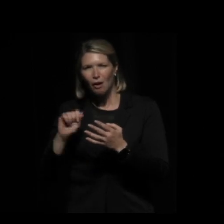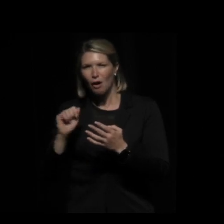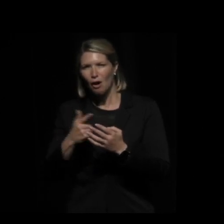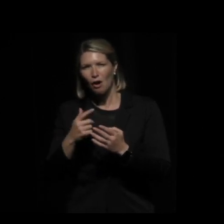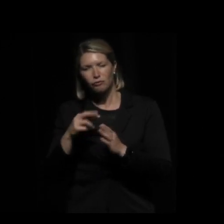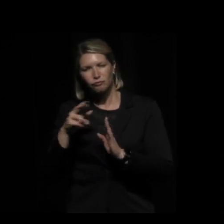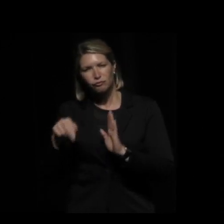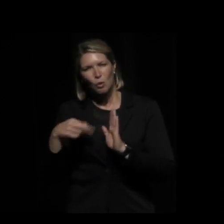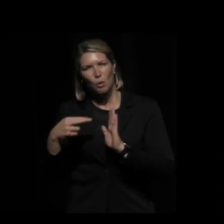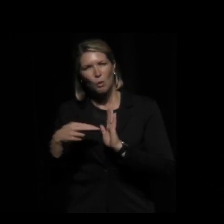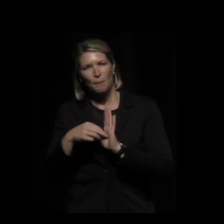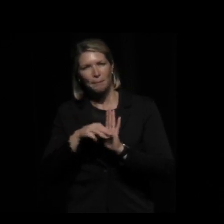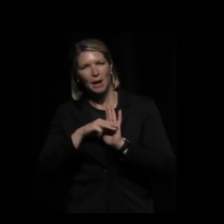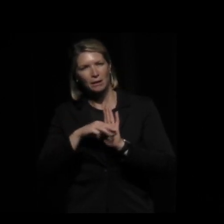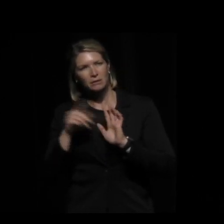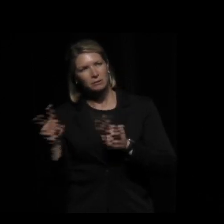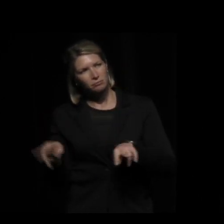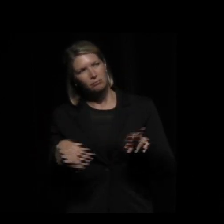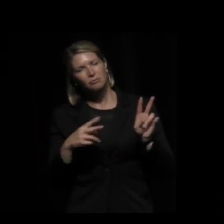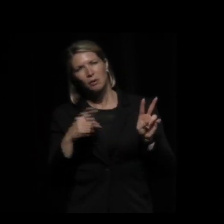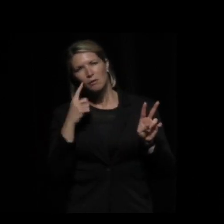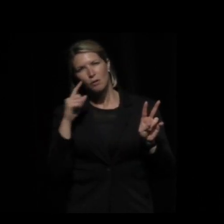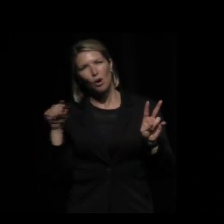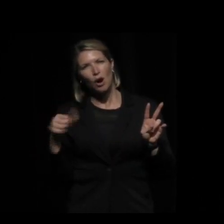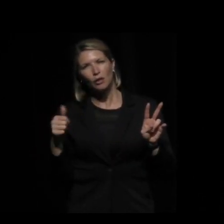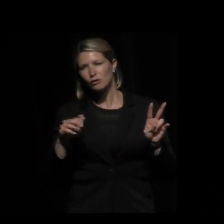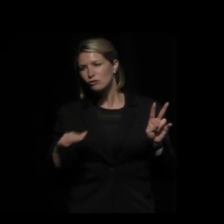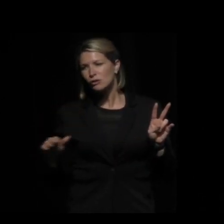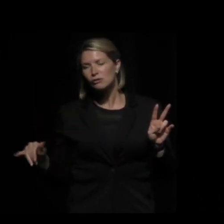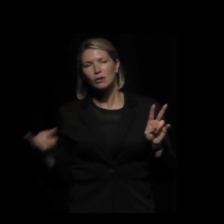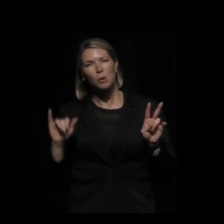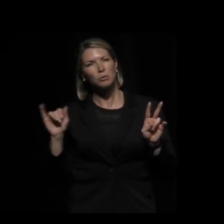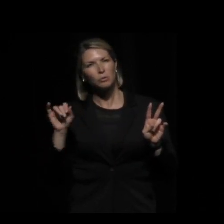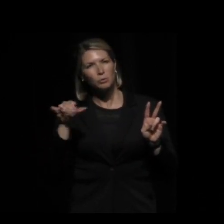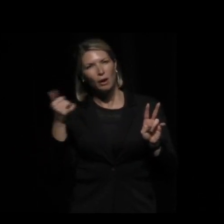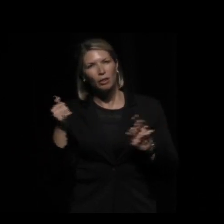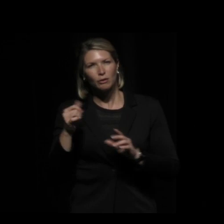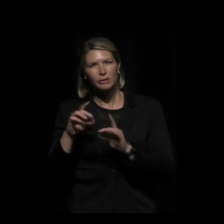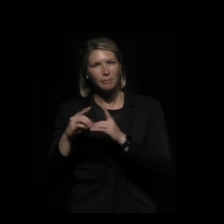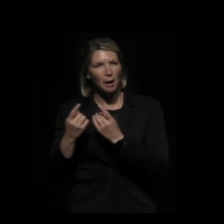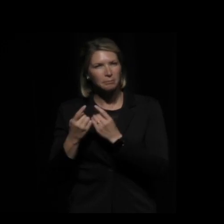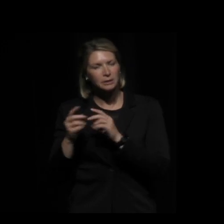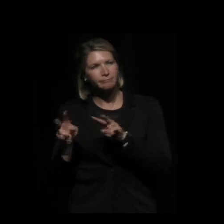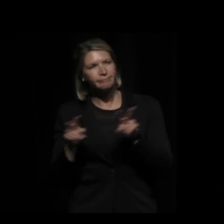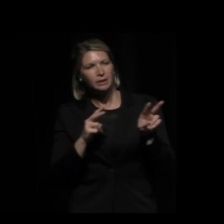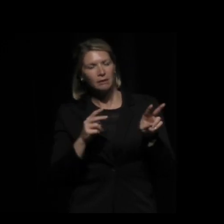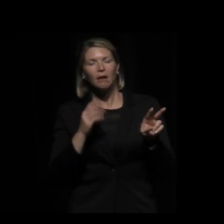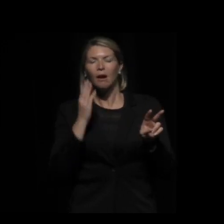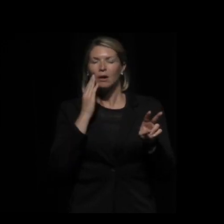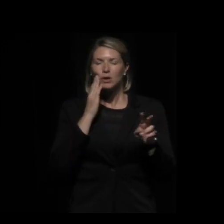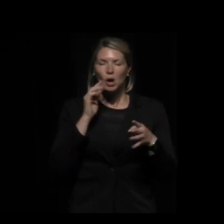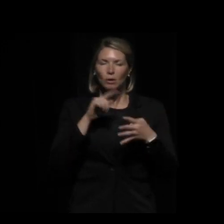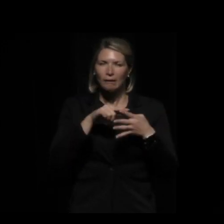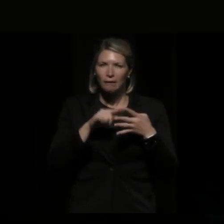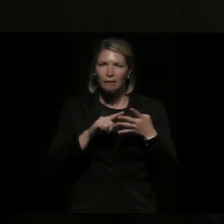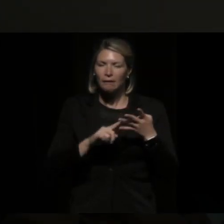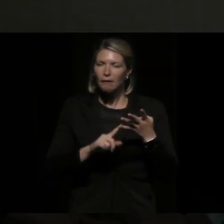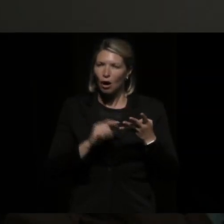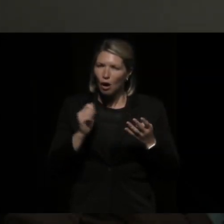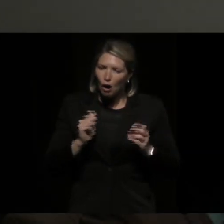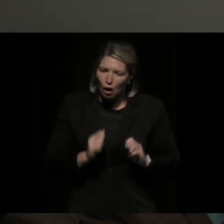the public service. You may come from different departments and have cumulative different experiences and